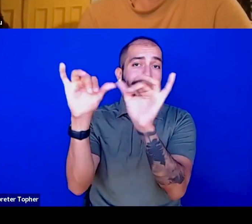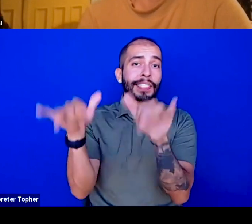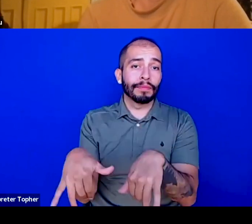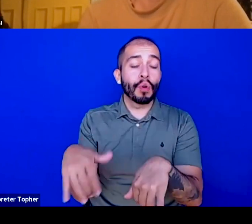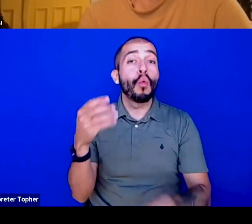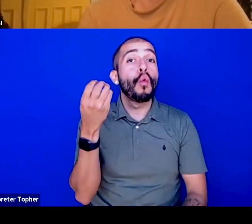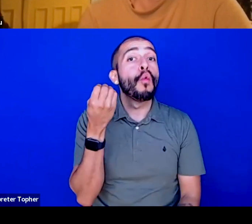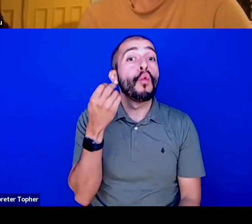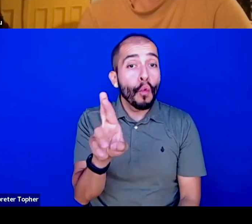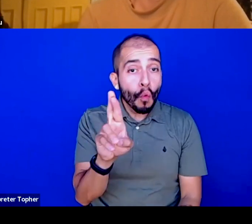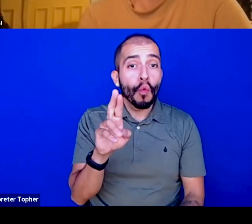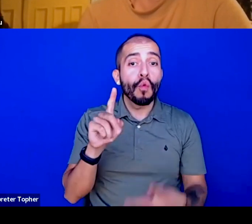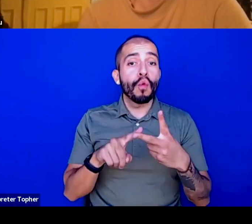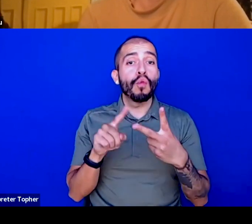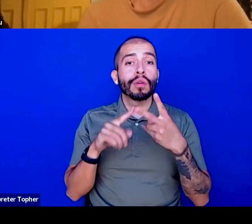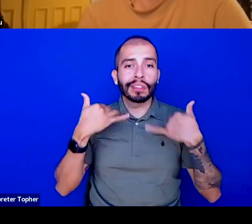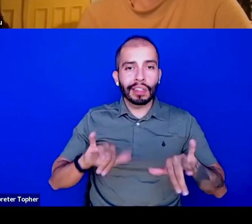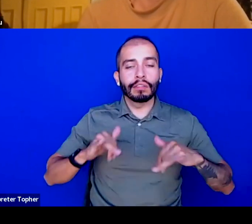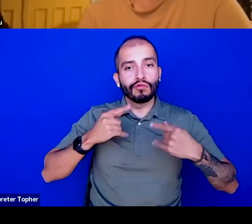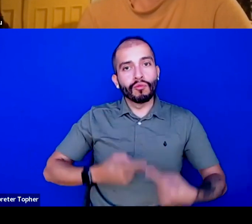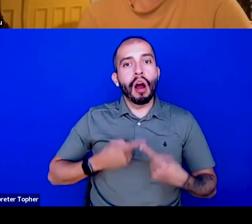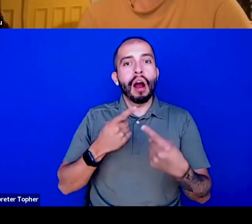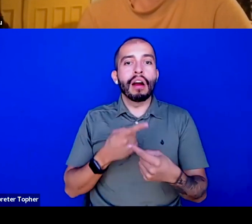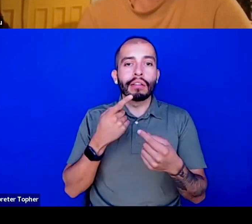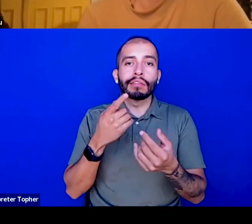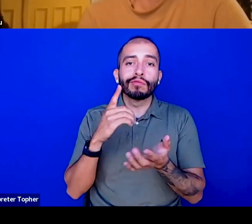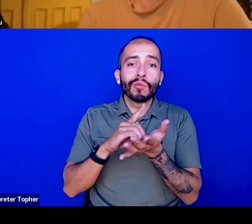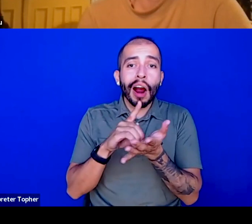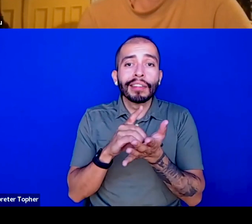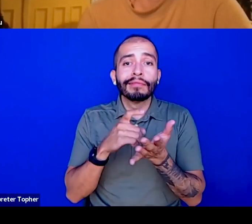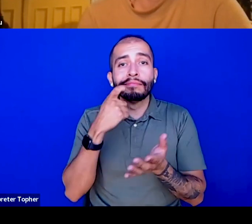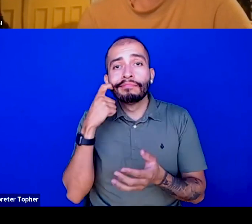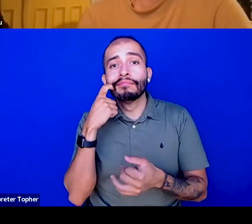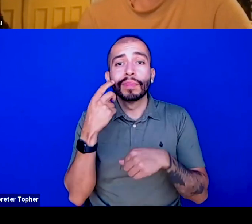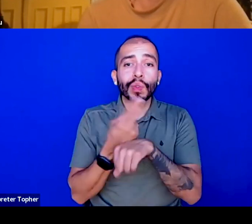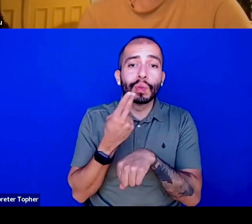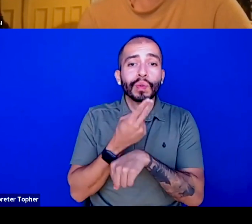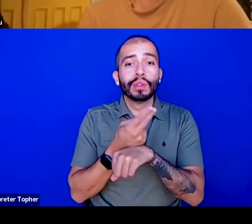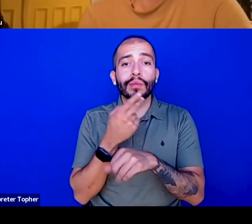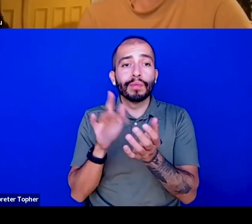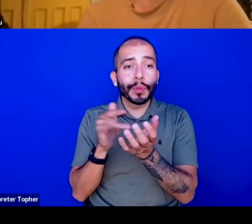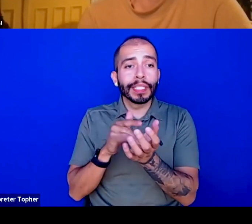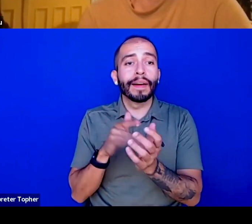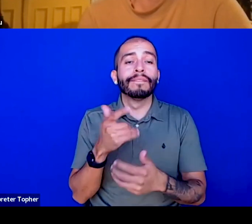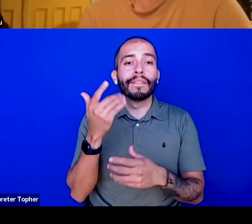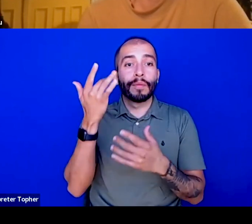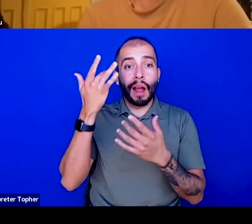use and abuse as a result of harms done by the so-called mental health,